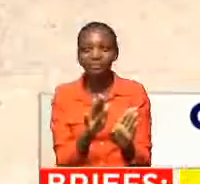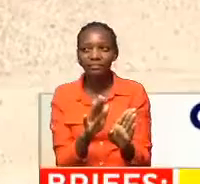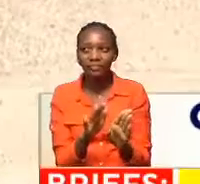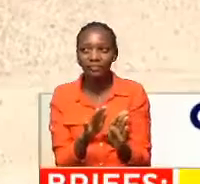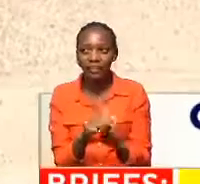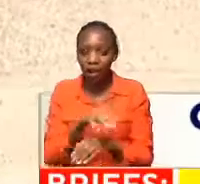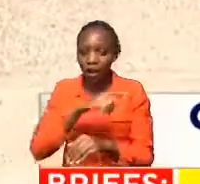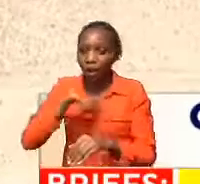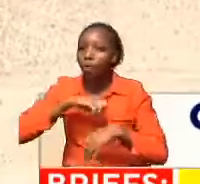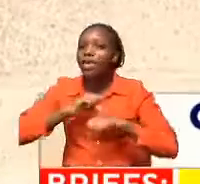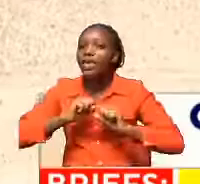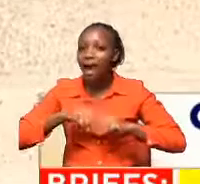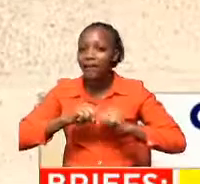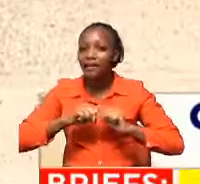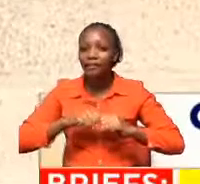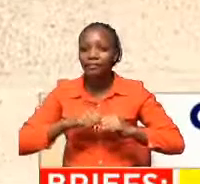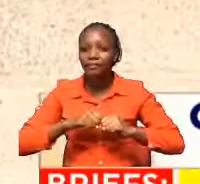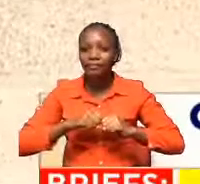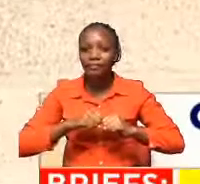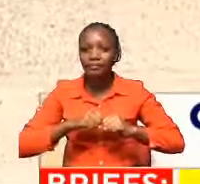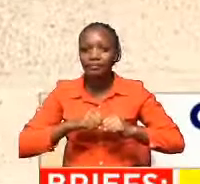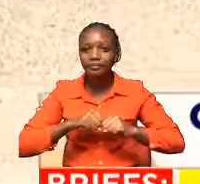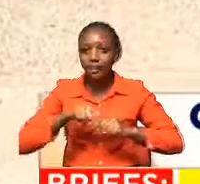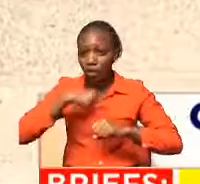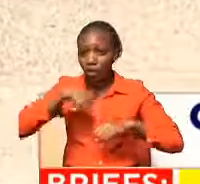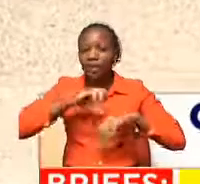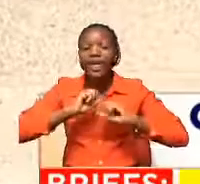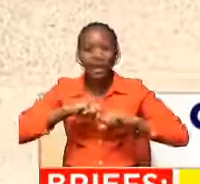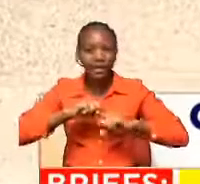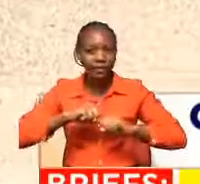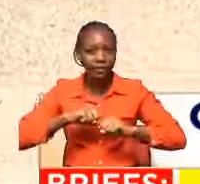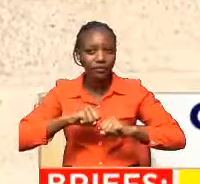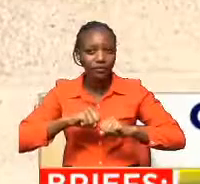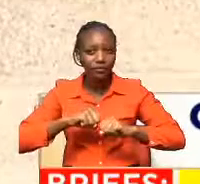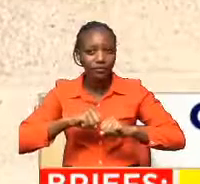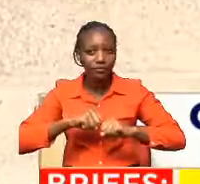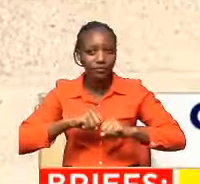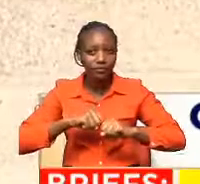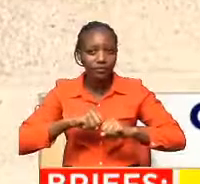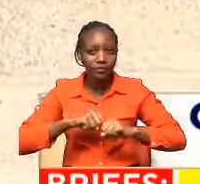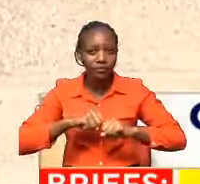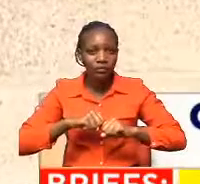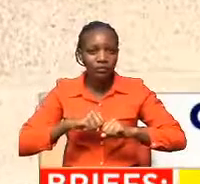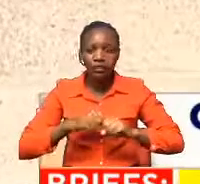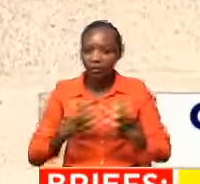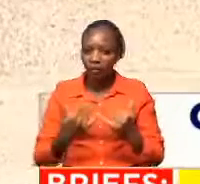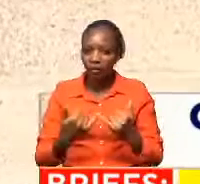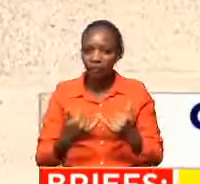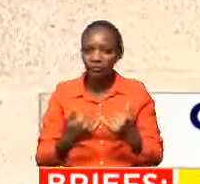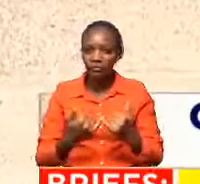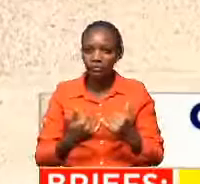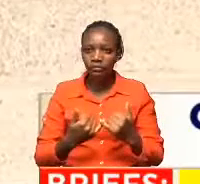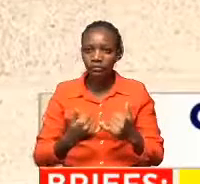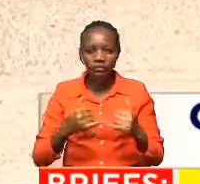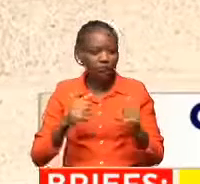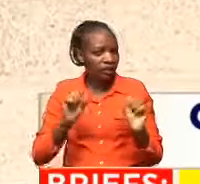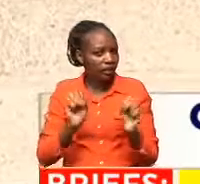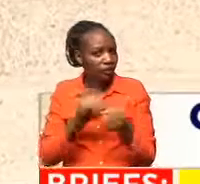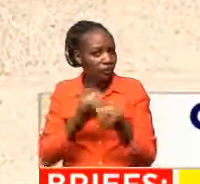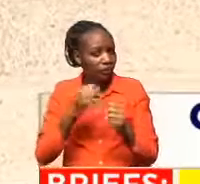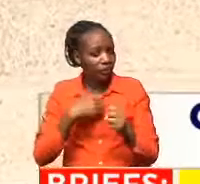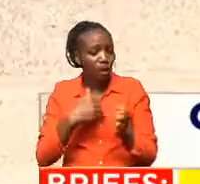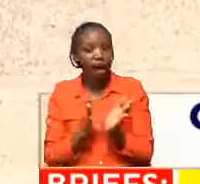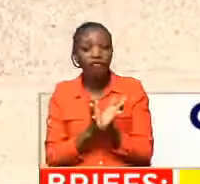to the conclusion that while it is prudent to upscale court activities, it will not be wise to have open